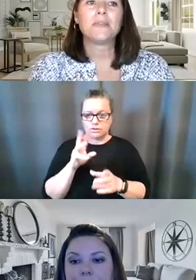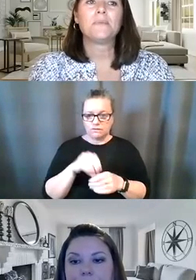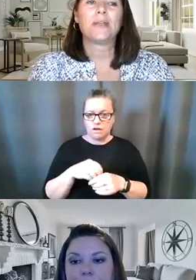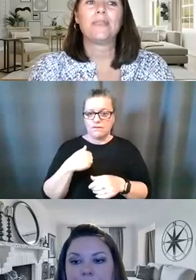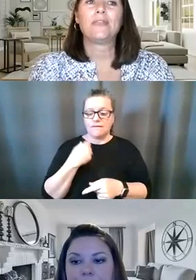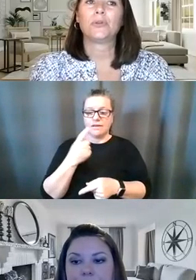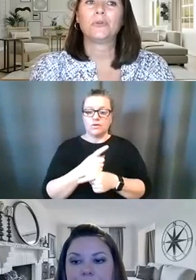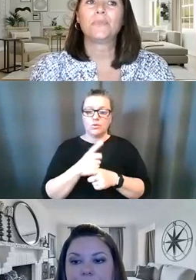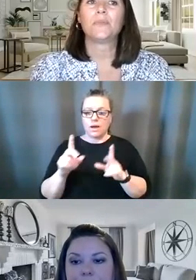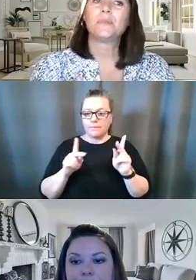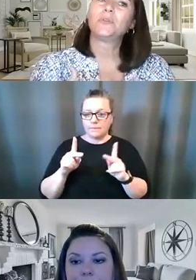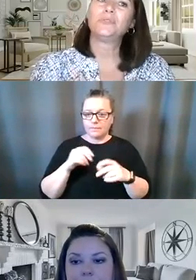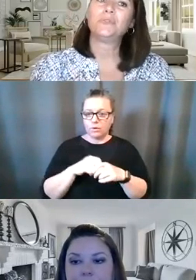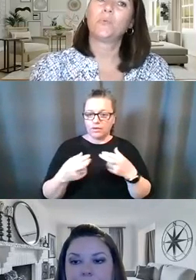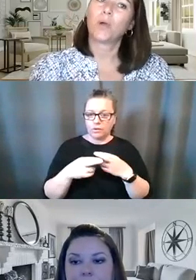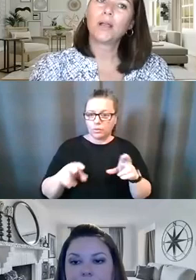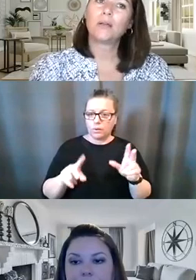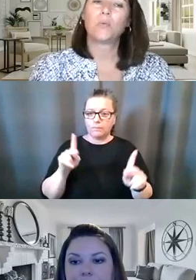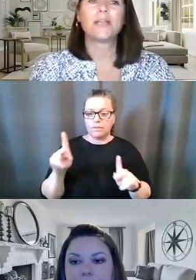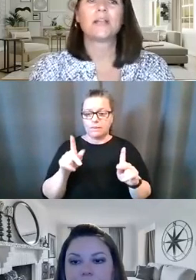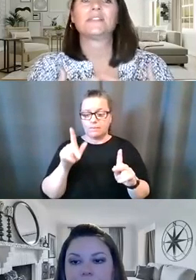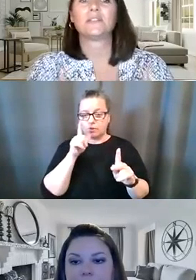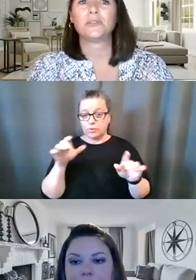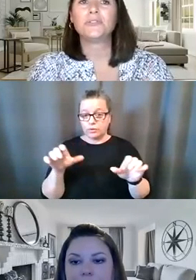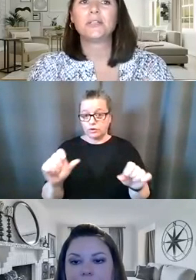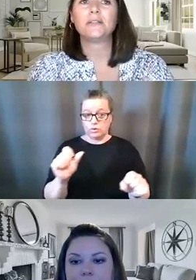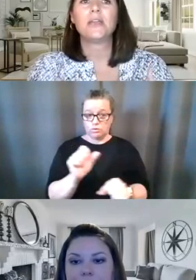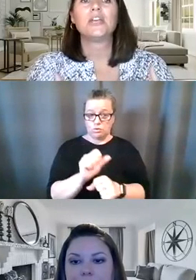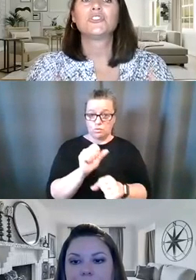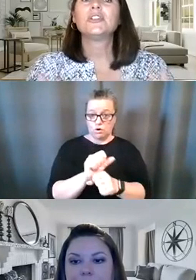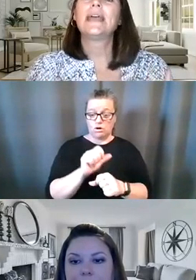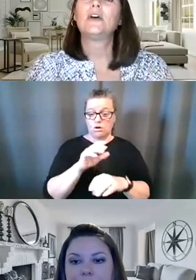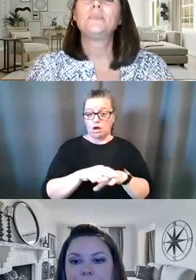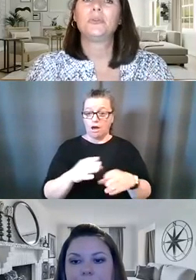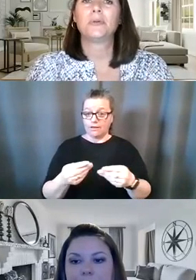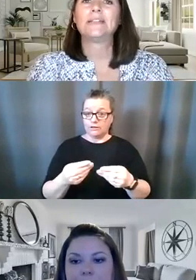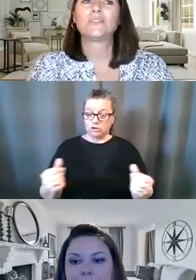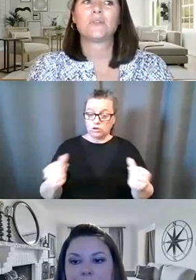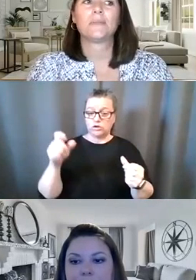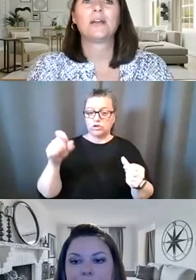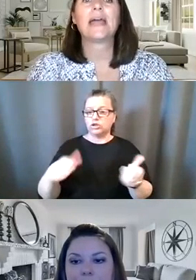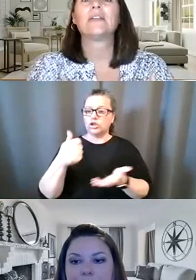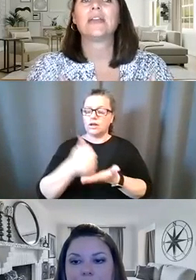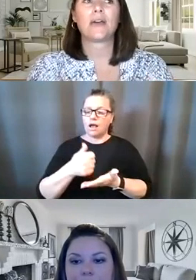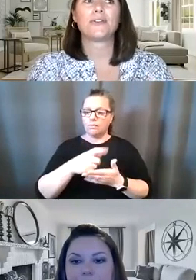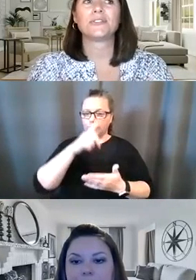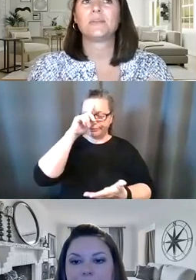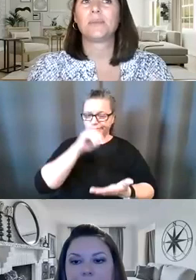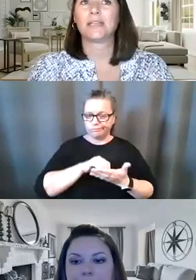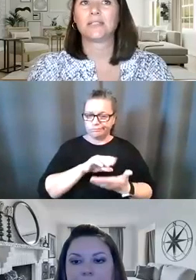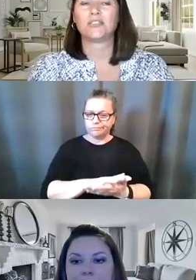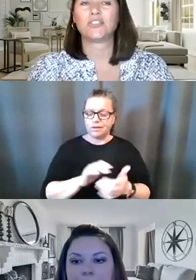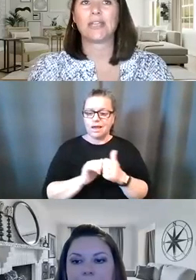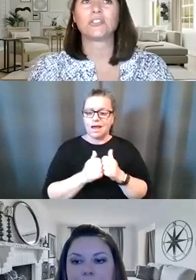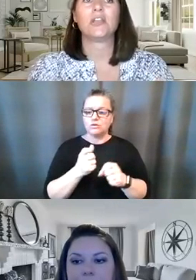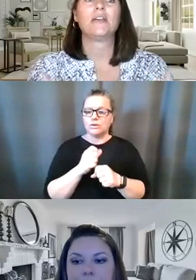right people in the room, the people who do the work, working on the solution, should help you brainstorm on how to get others to buy